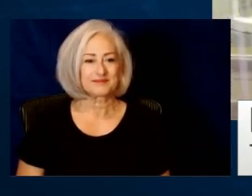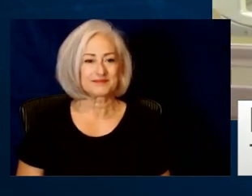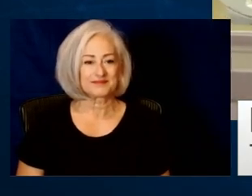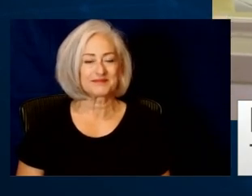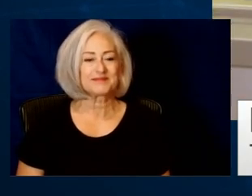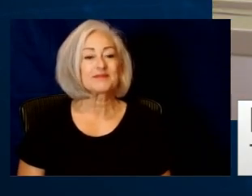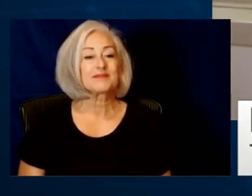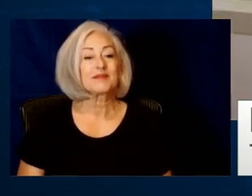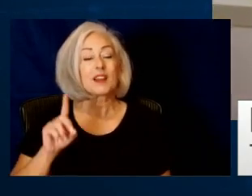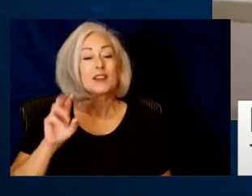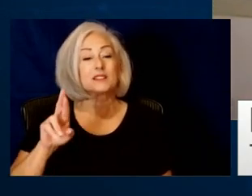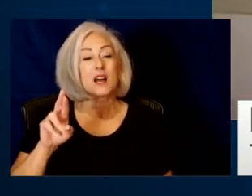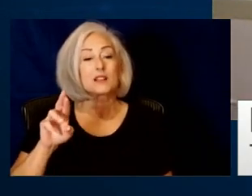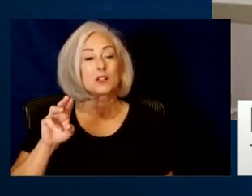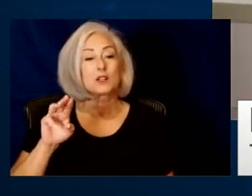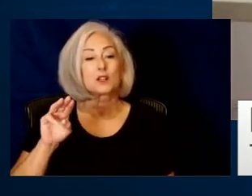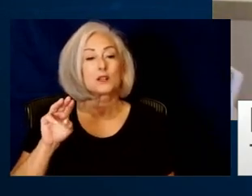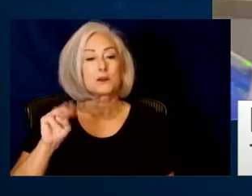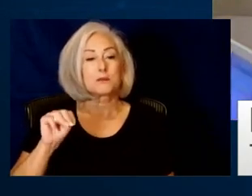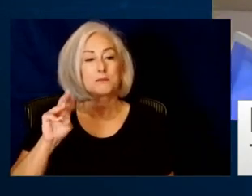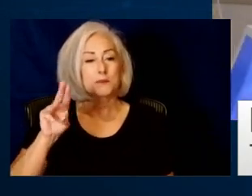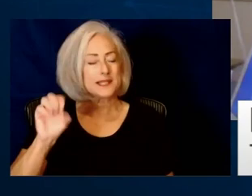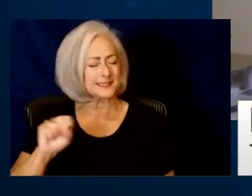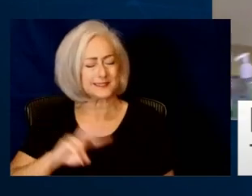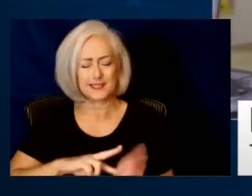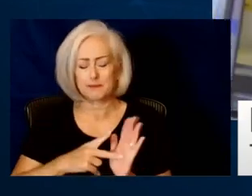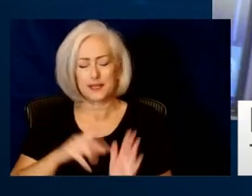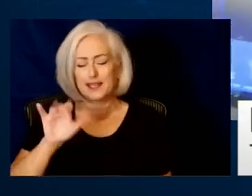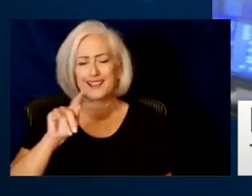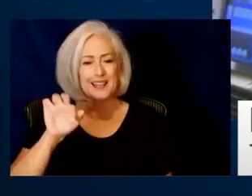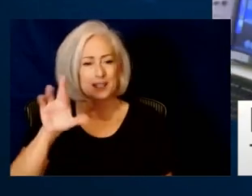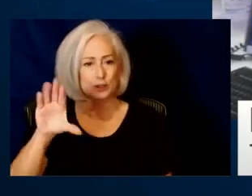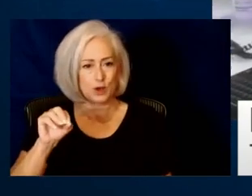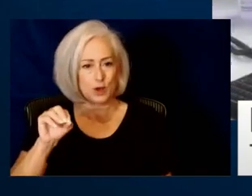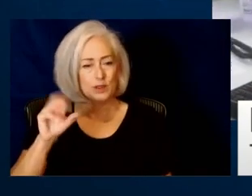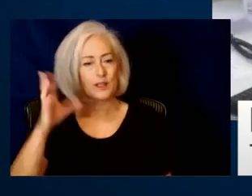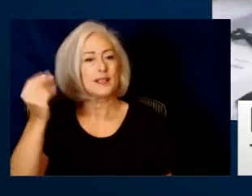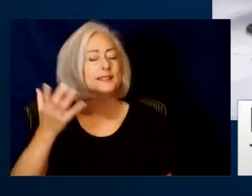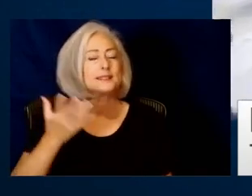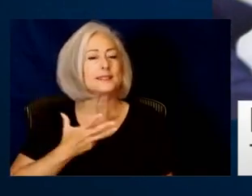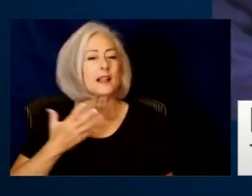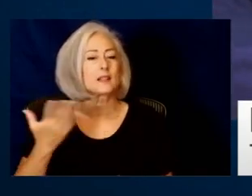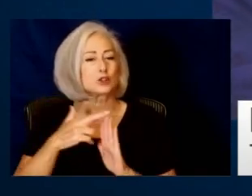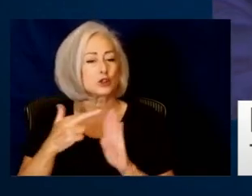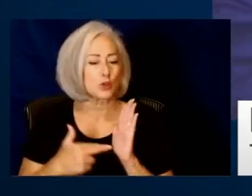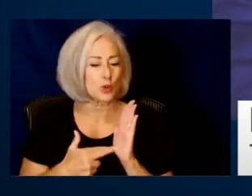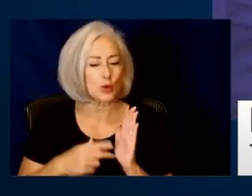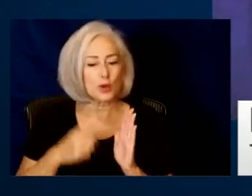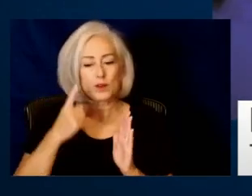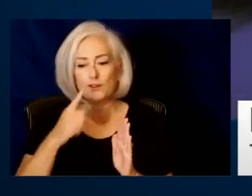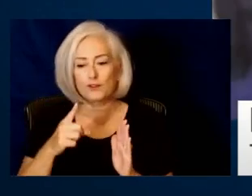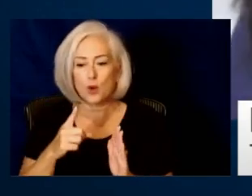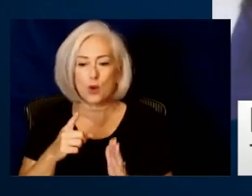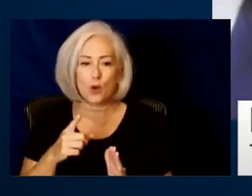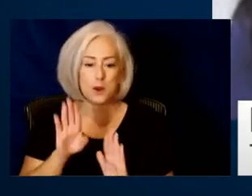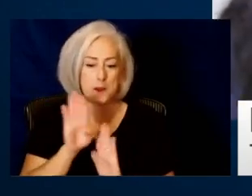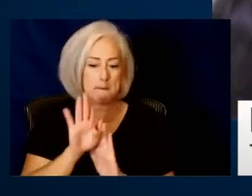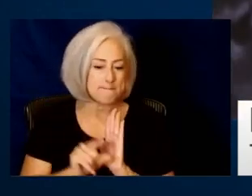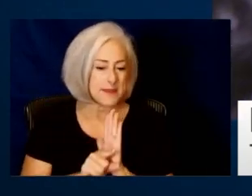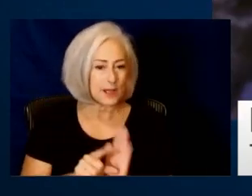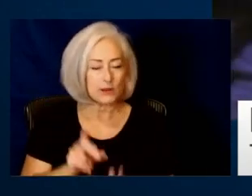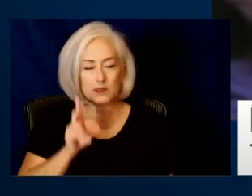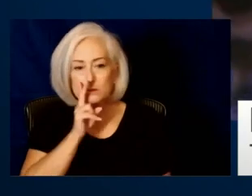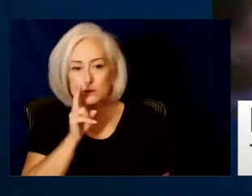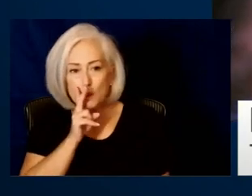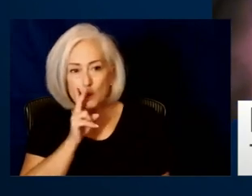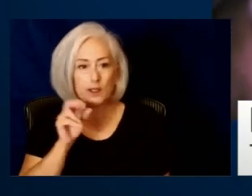Dr. Mervison, or Dr. Castro-Went, tell us the role of this background smoking or, you know, passive smoking, whatever you want